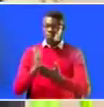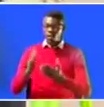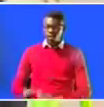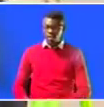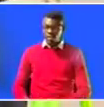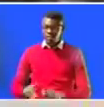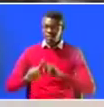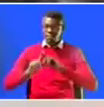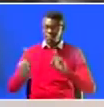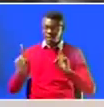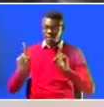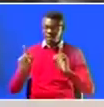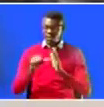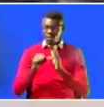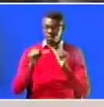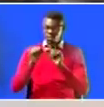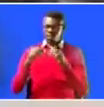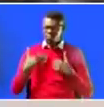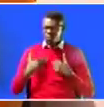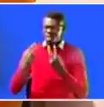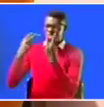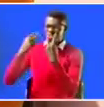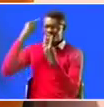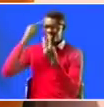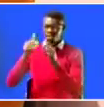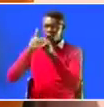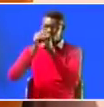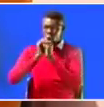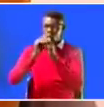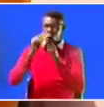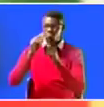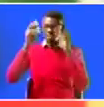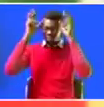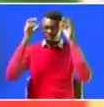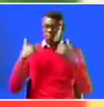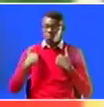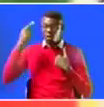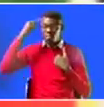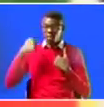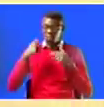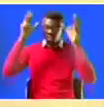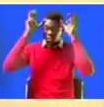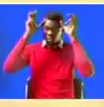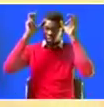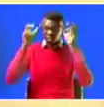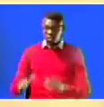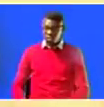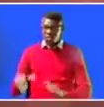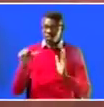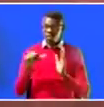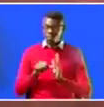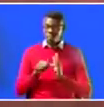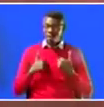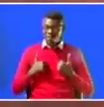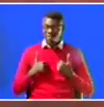been stifling. People look at you as a devil worshipper. I think I've been called basically evil. It's a face-off of the faiths